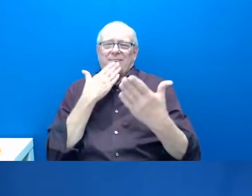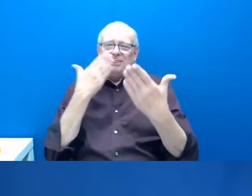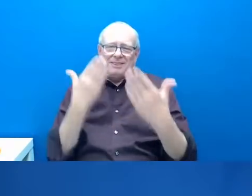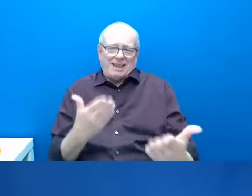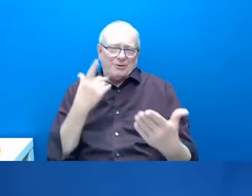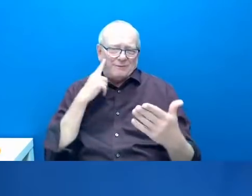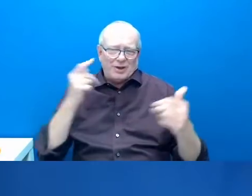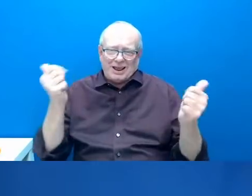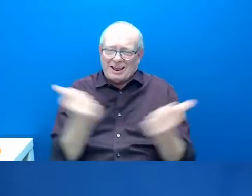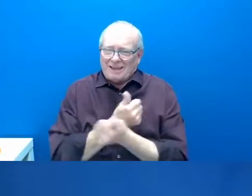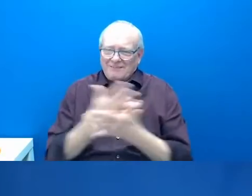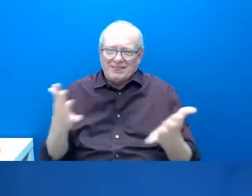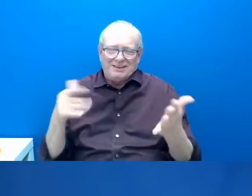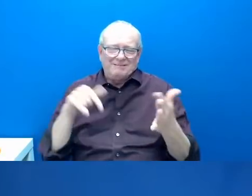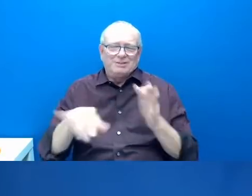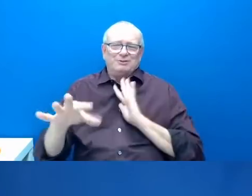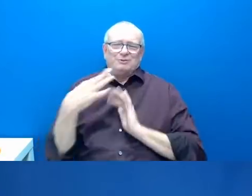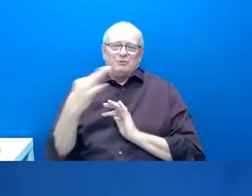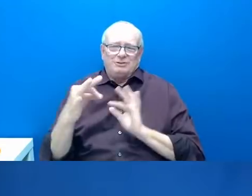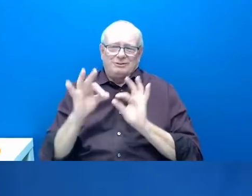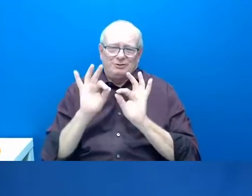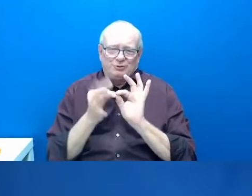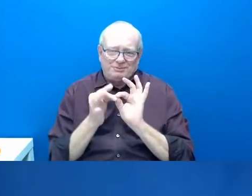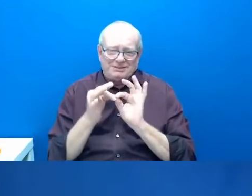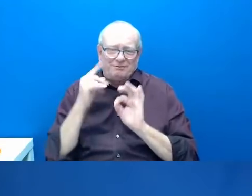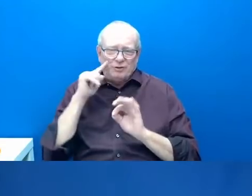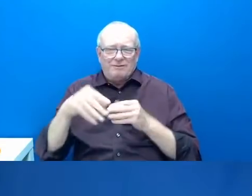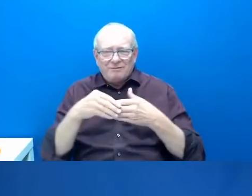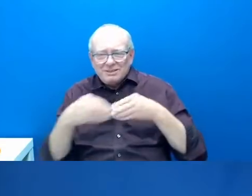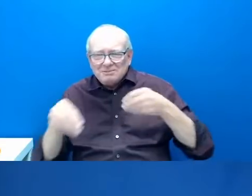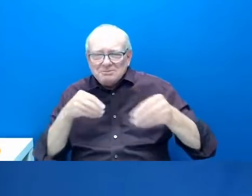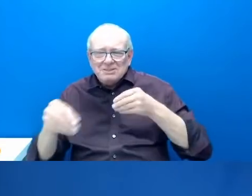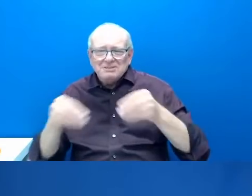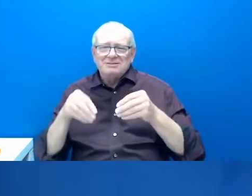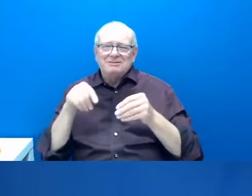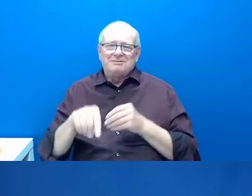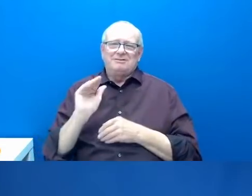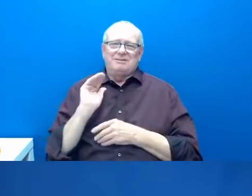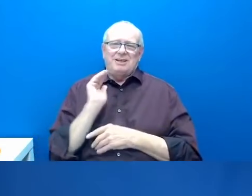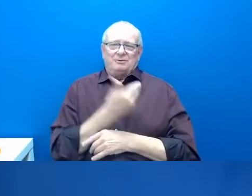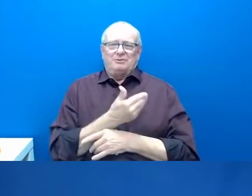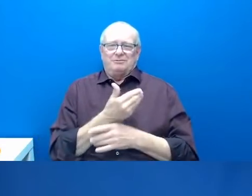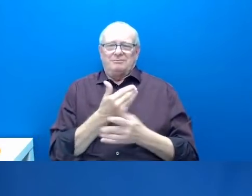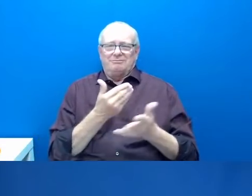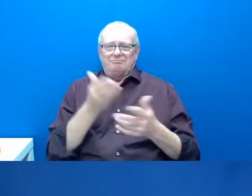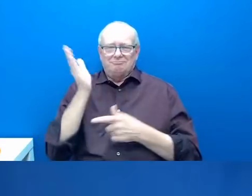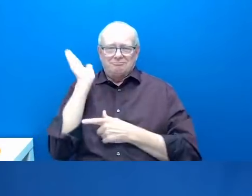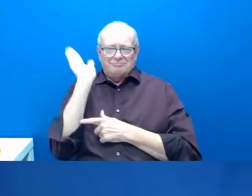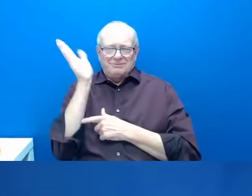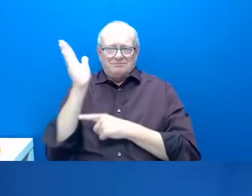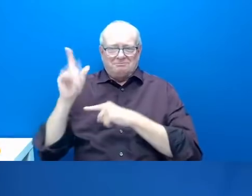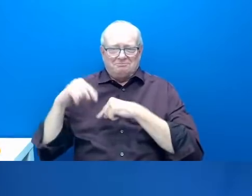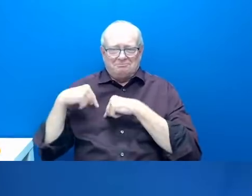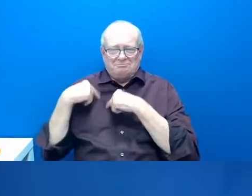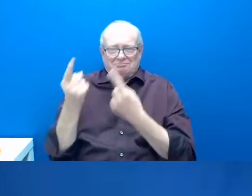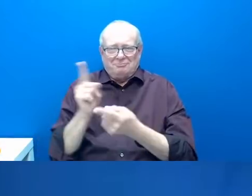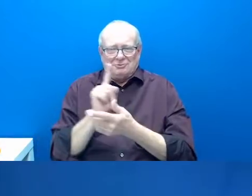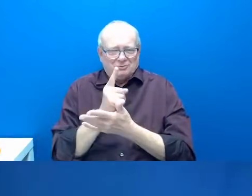at the Choice of Interpreters for their flexibility and assistance in helping us with our briefings over the last few